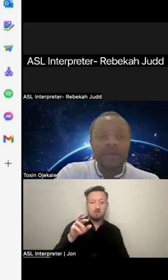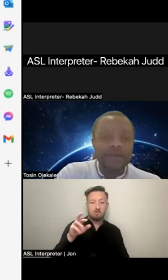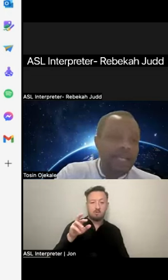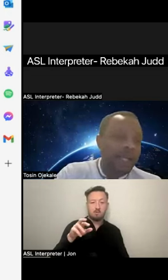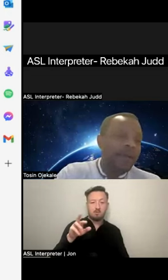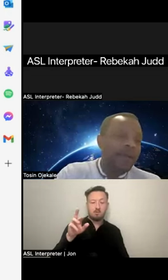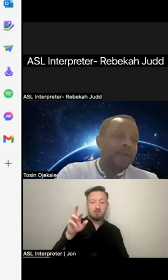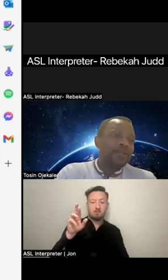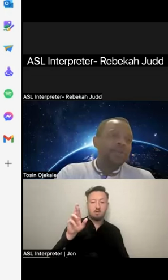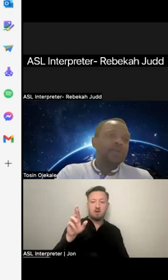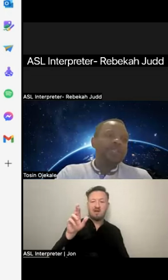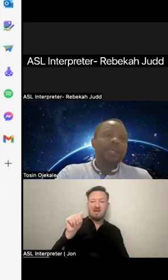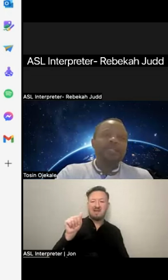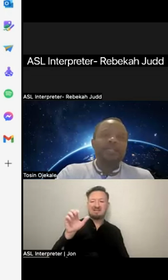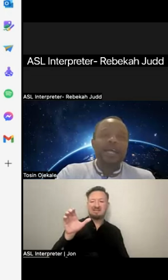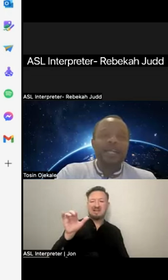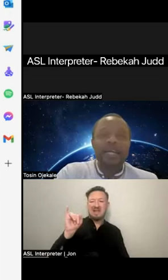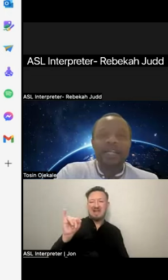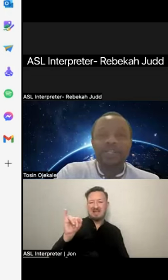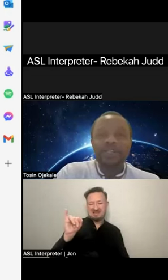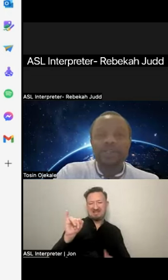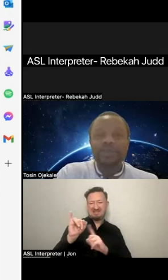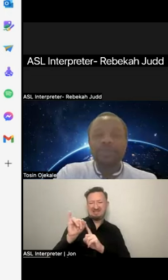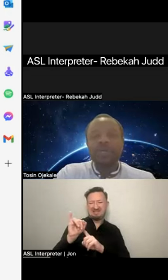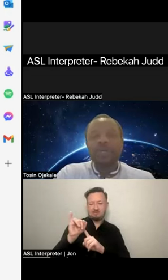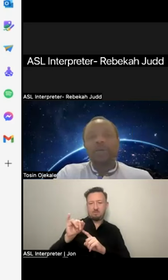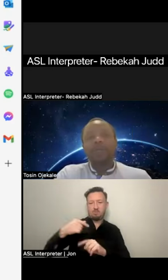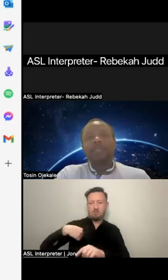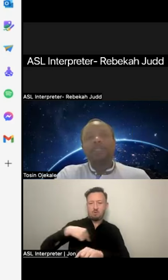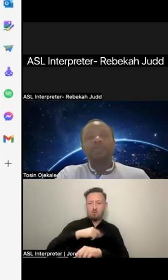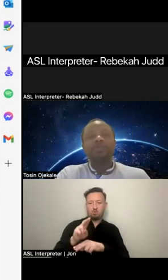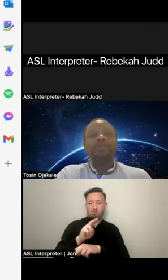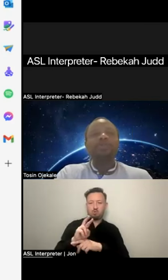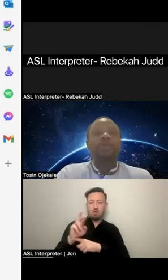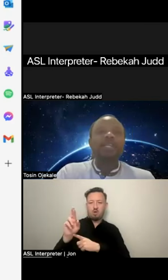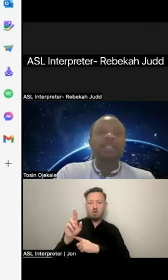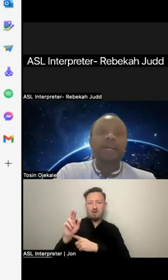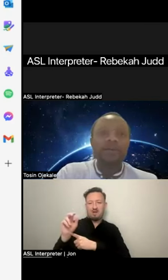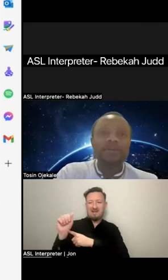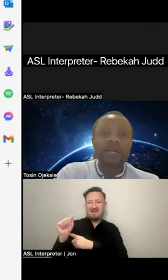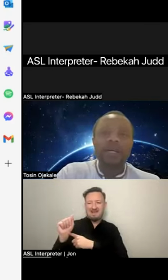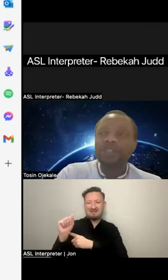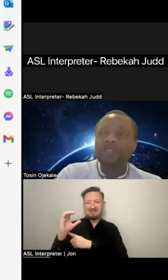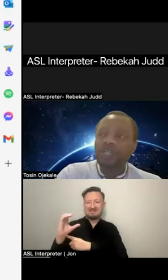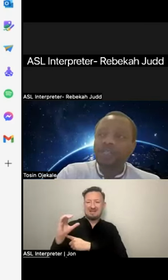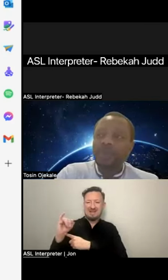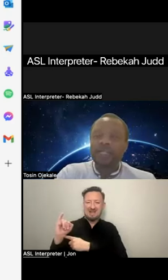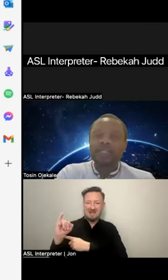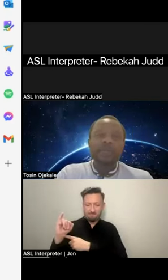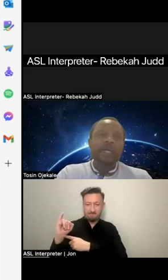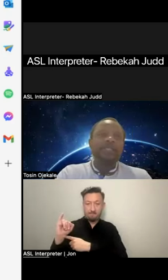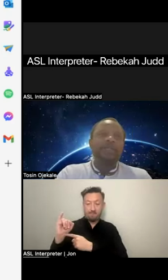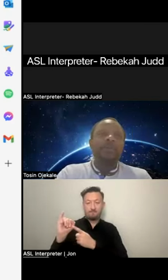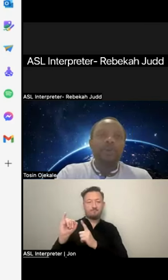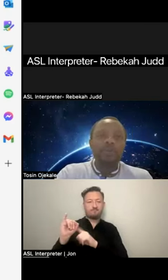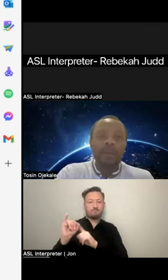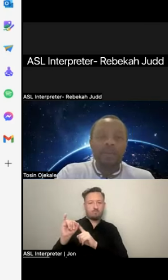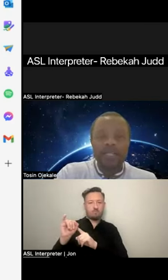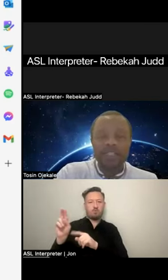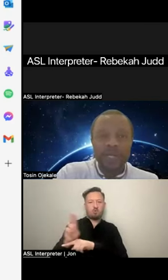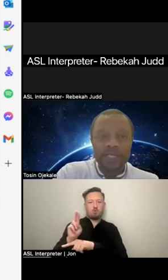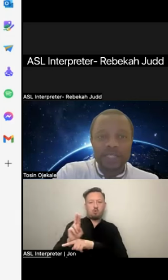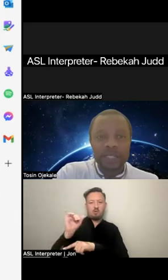R-A-C-I, RACI. So RACI is a standard that is used when it comes to things around change management or